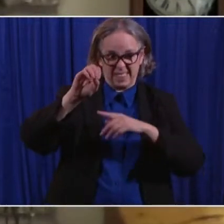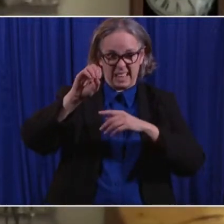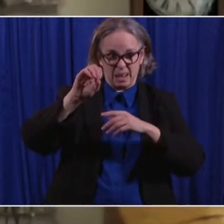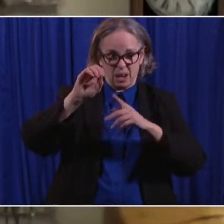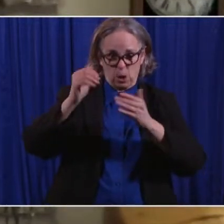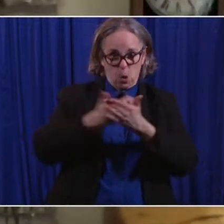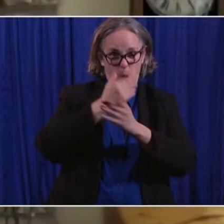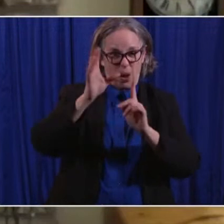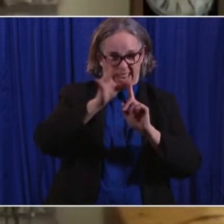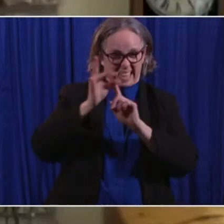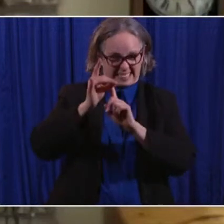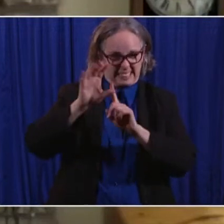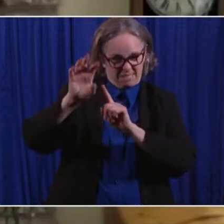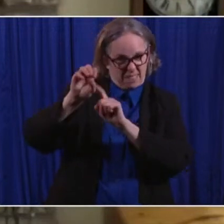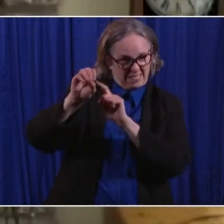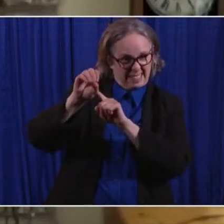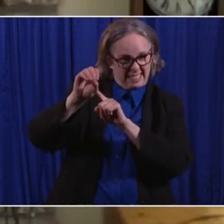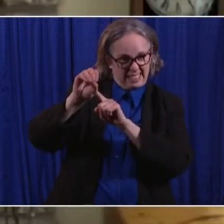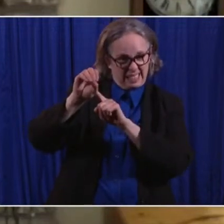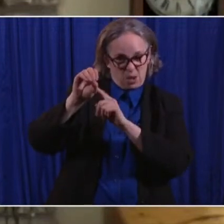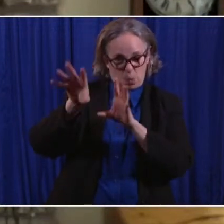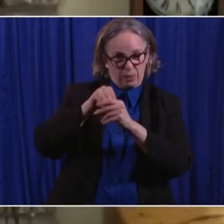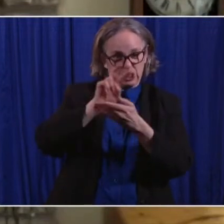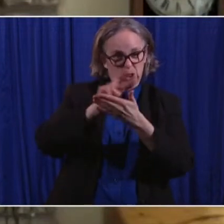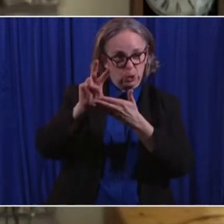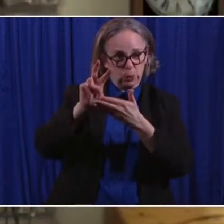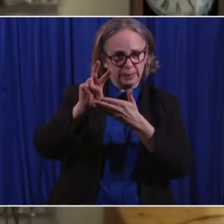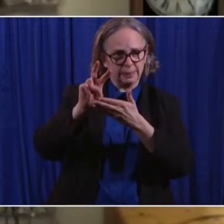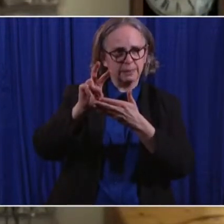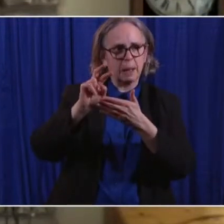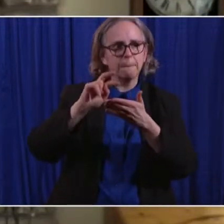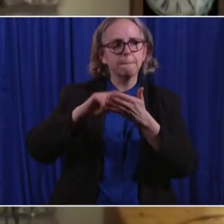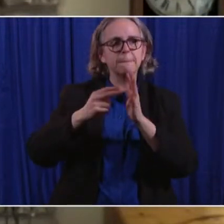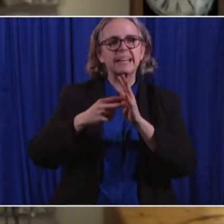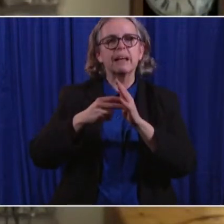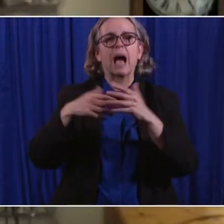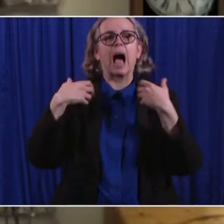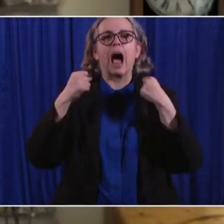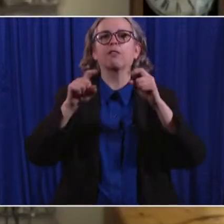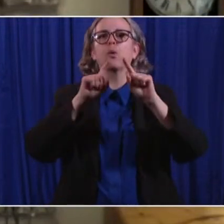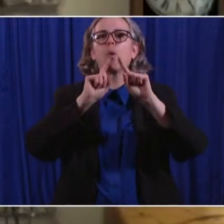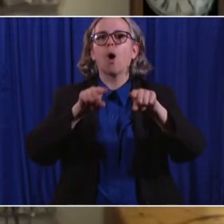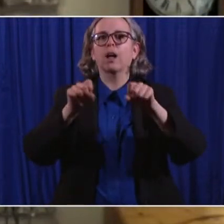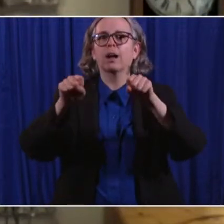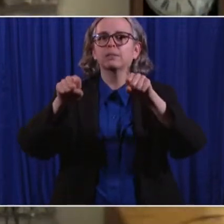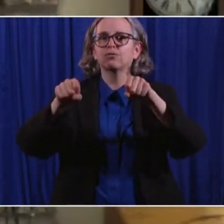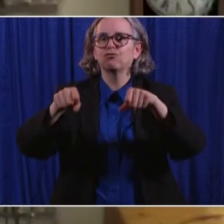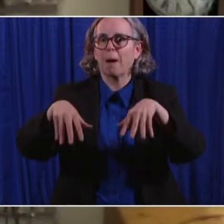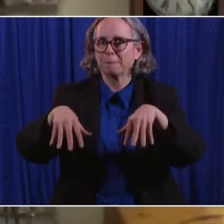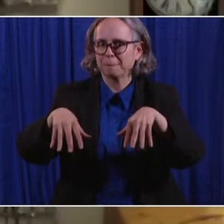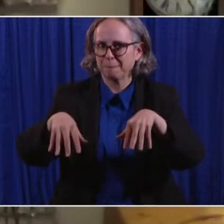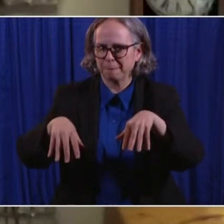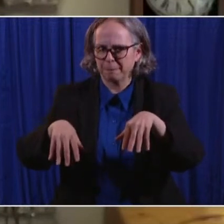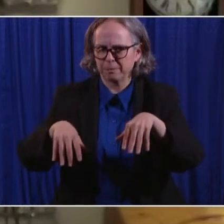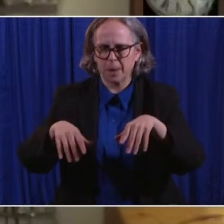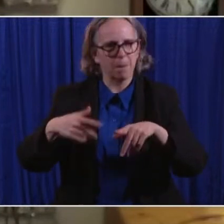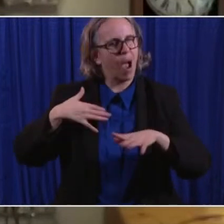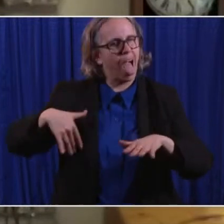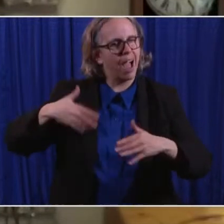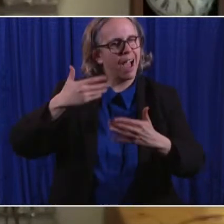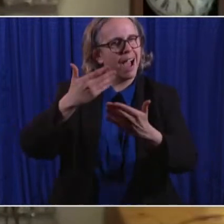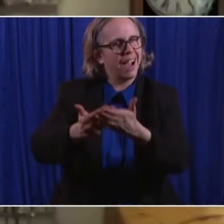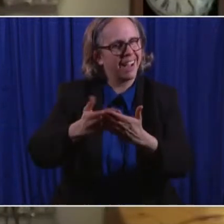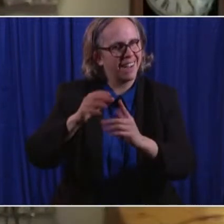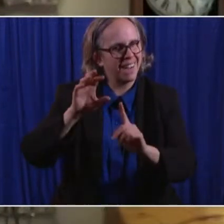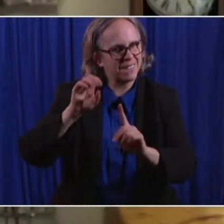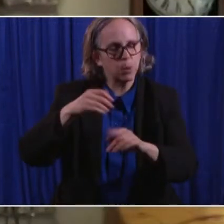health orders. We have ways to go, but I'm going to show you in a minute that we've really made some progress here. But let me look at this. The white counties.